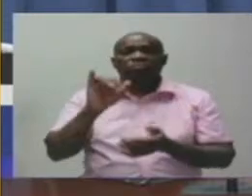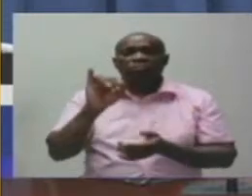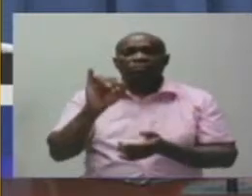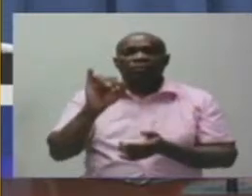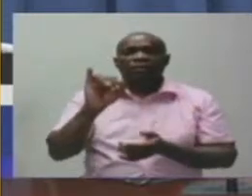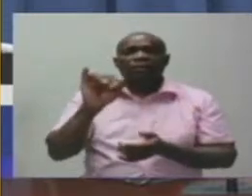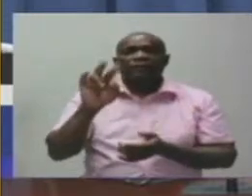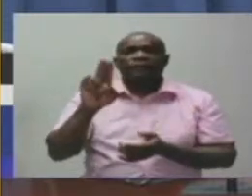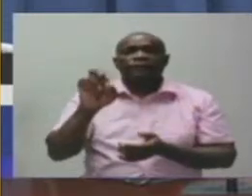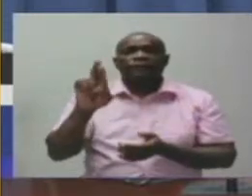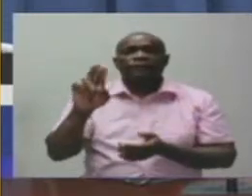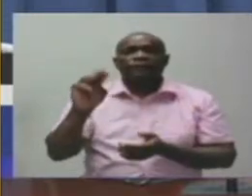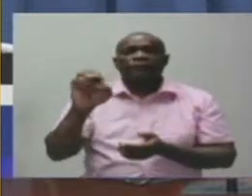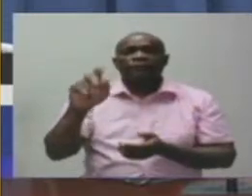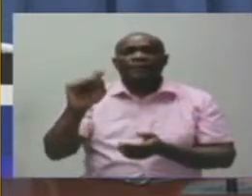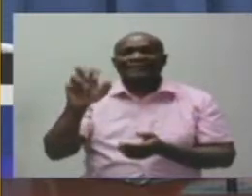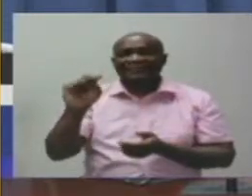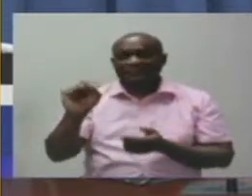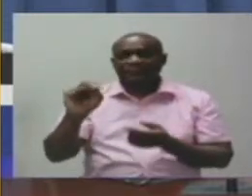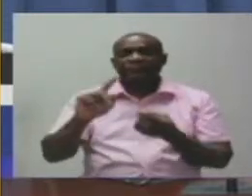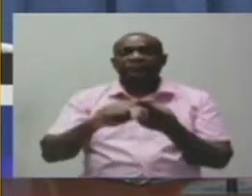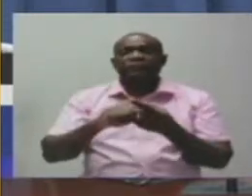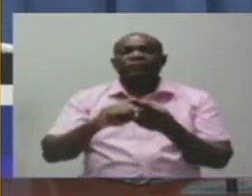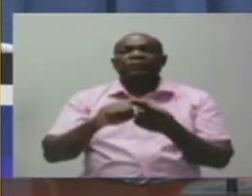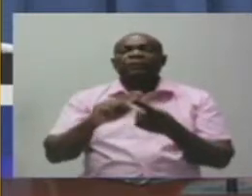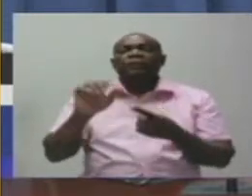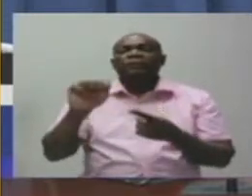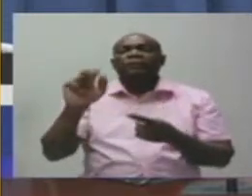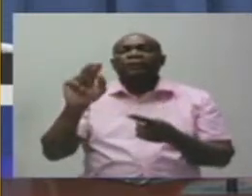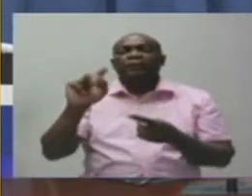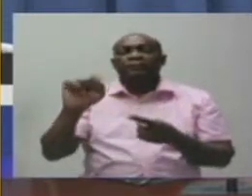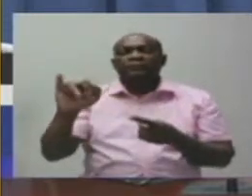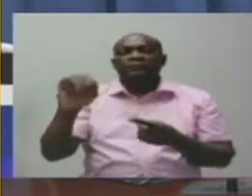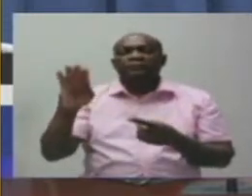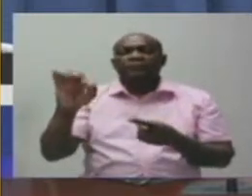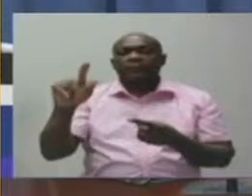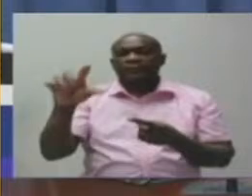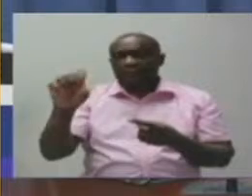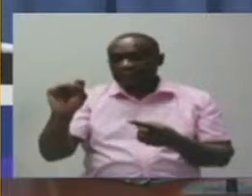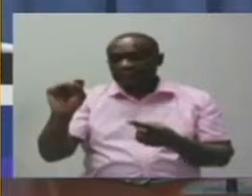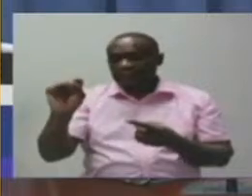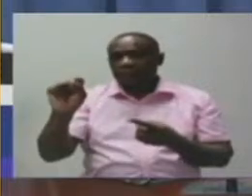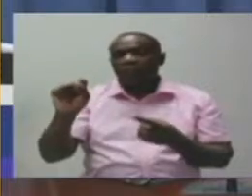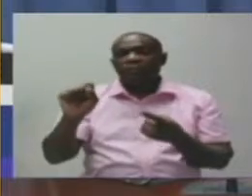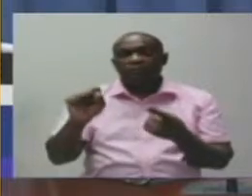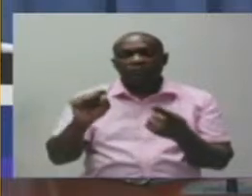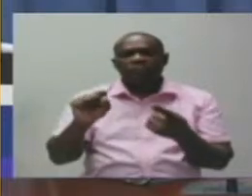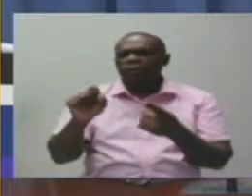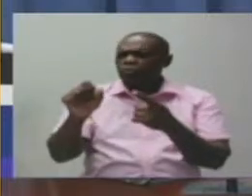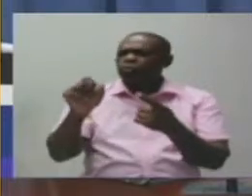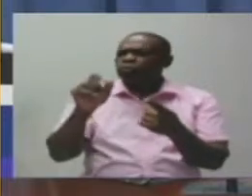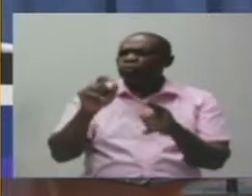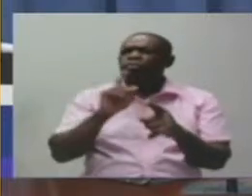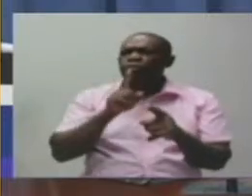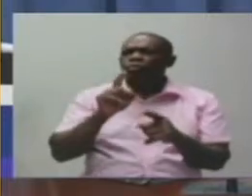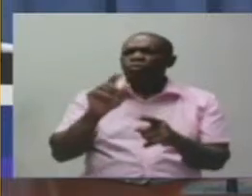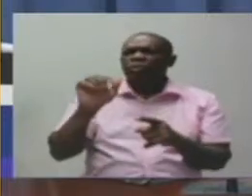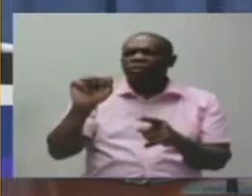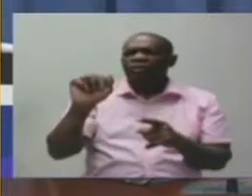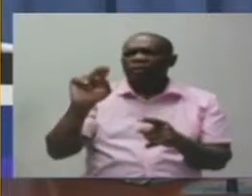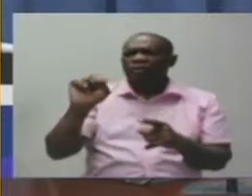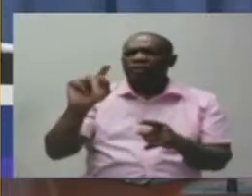2, antibiotics to treat a viral infection. There is a place for antibiotics if you have a